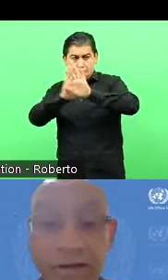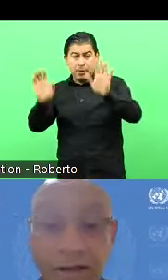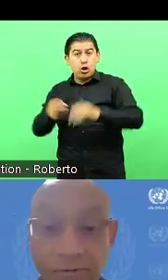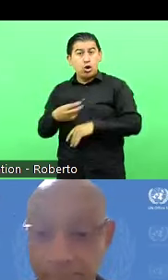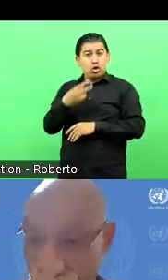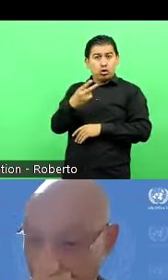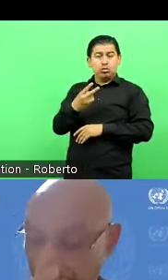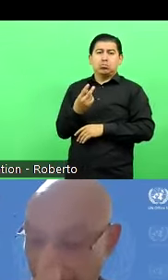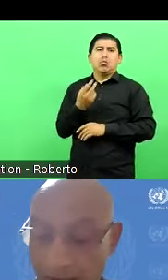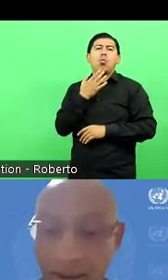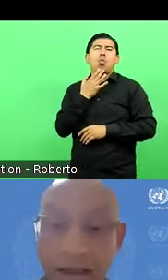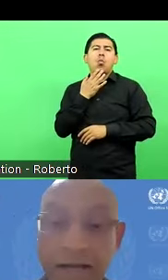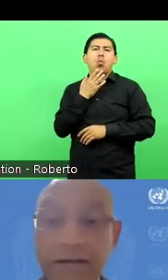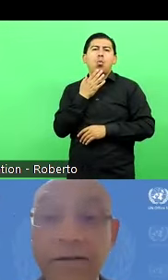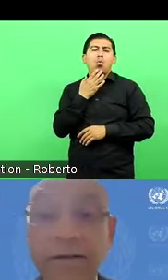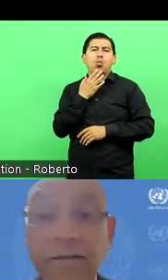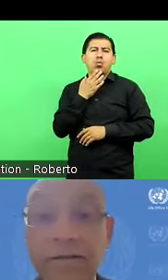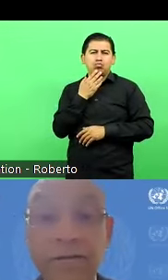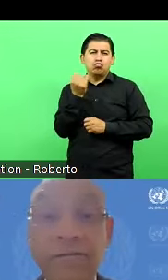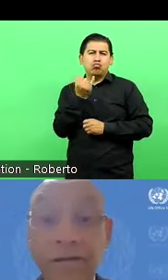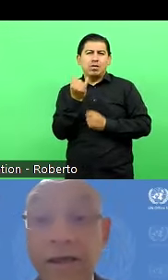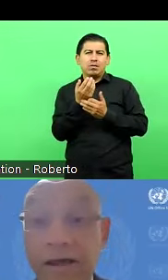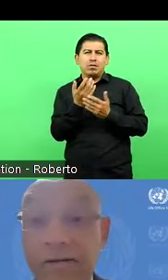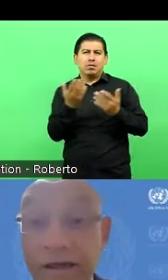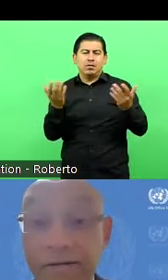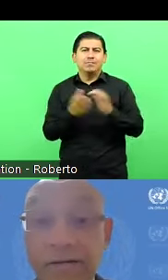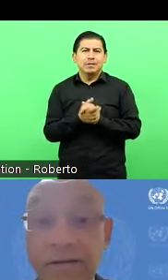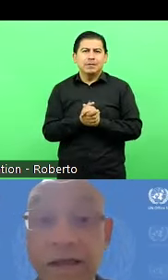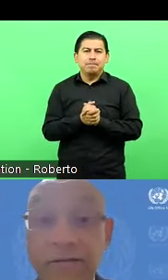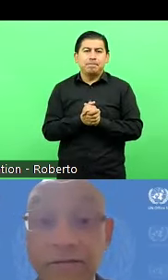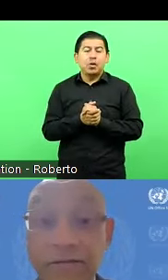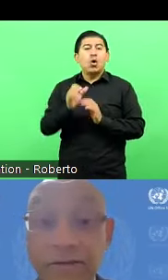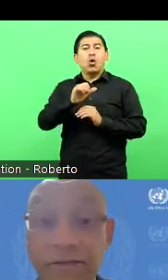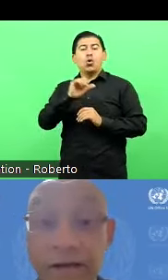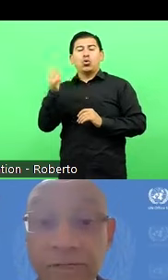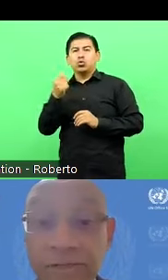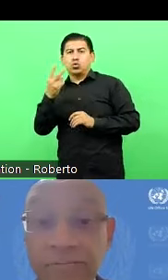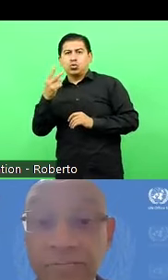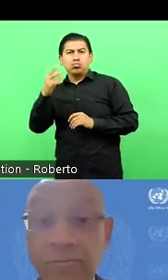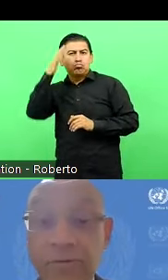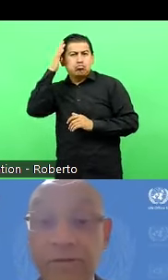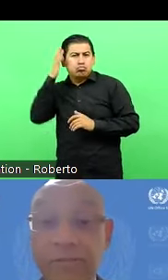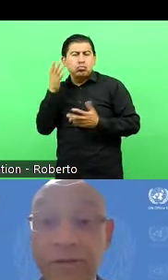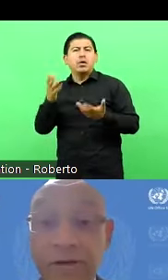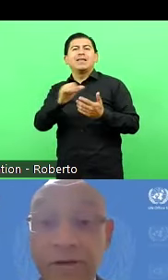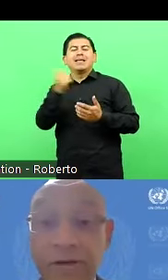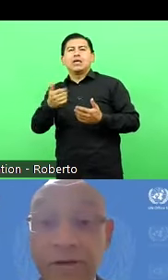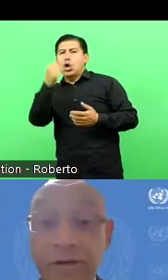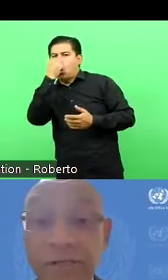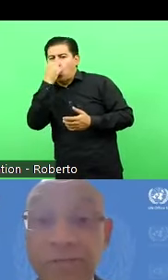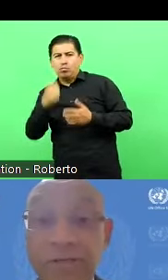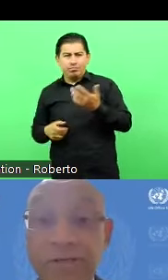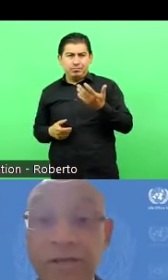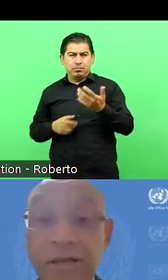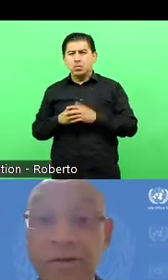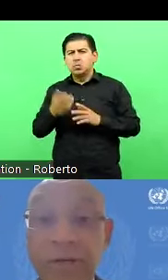2 are yellow, and 3 are red. And the red ones are the really critical